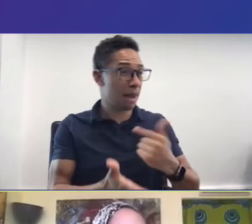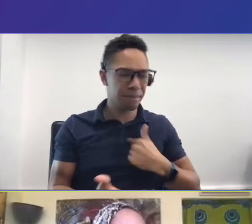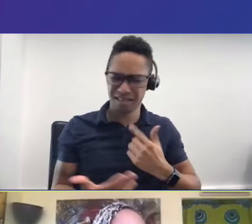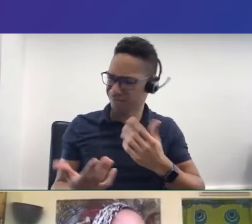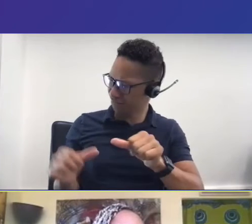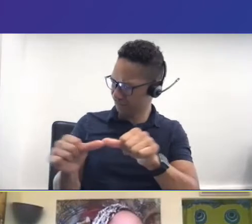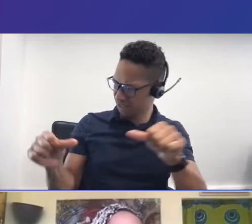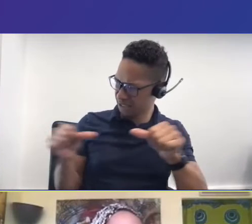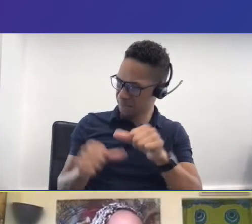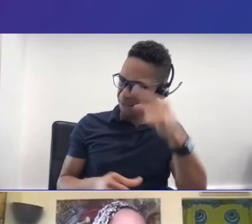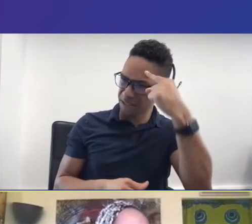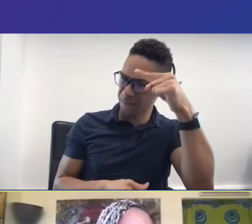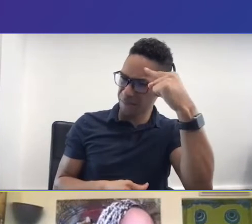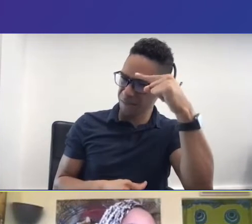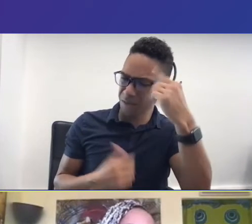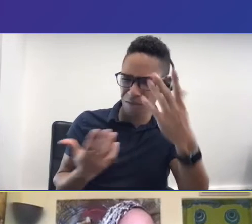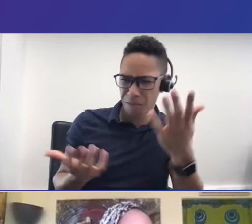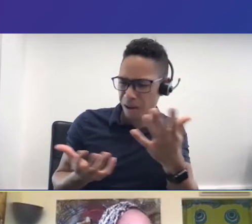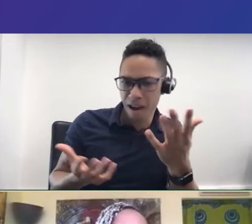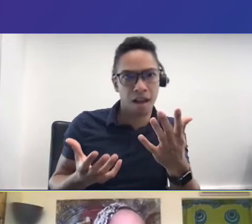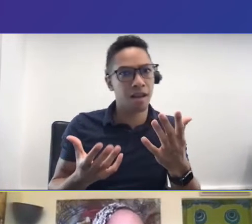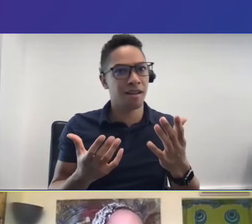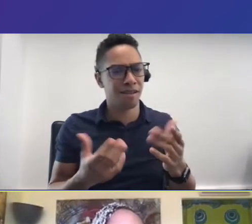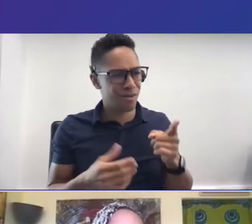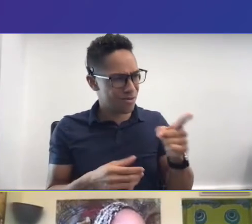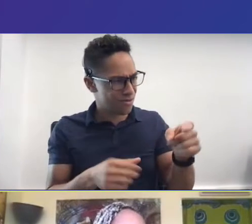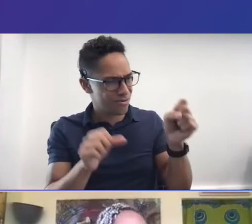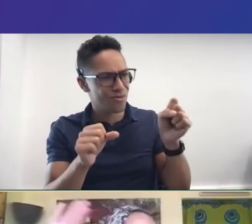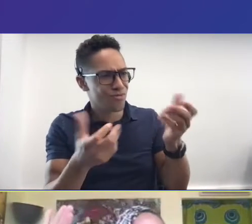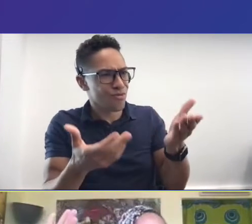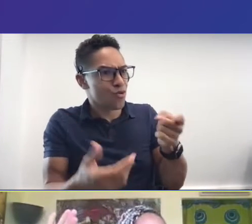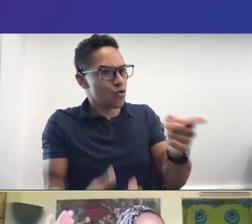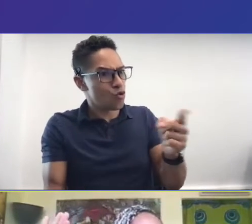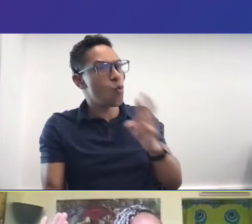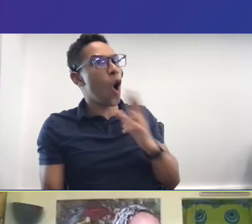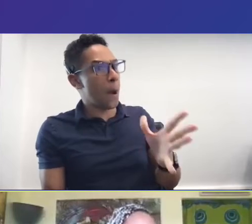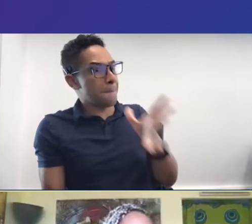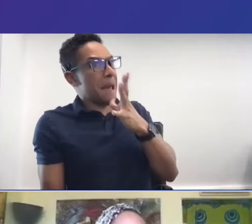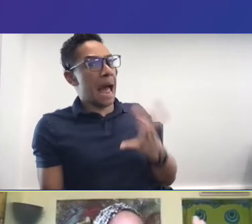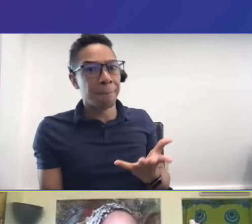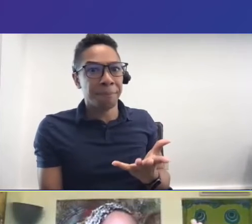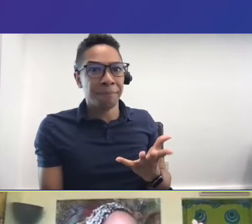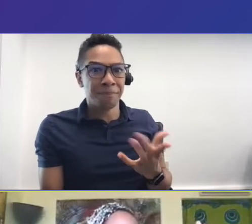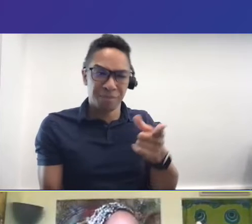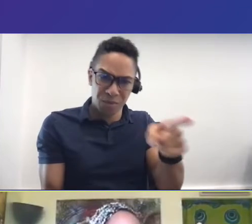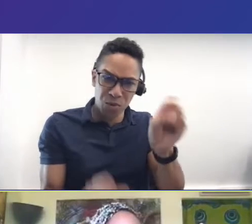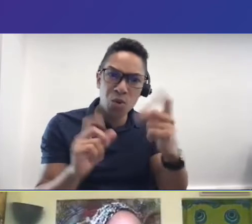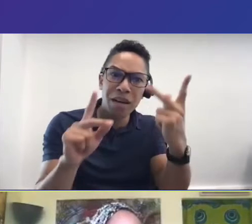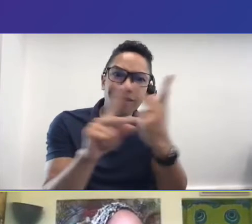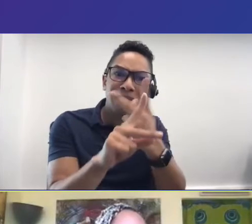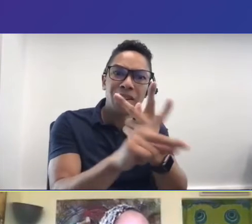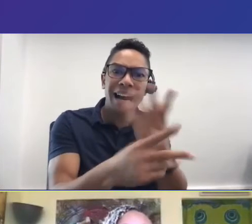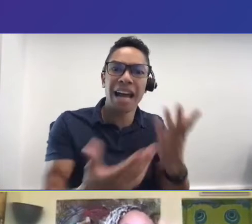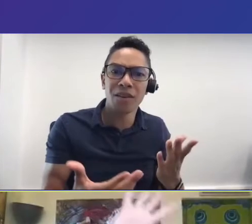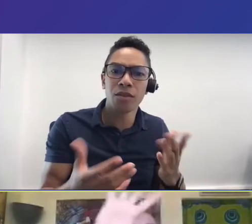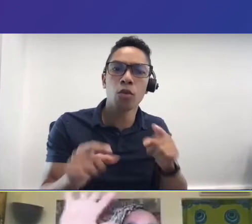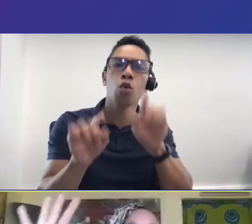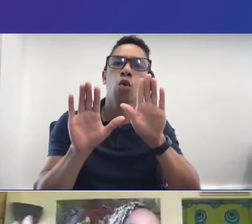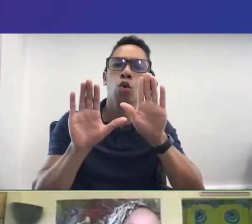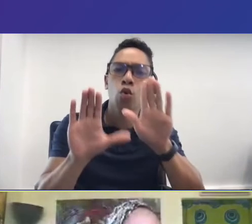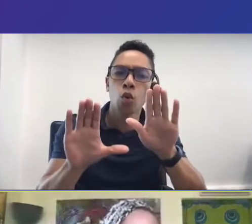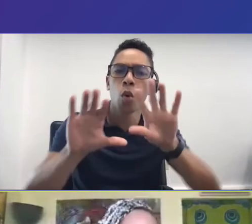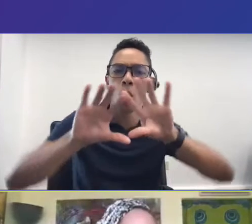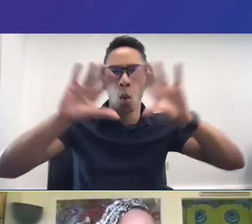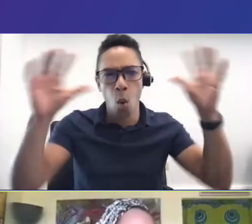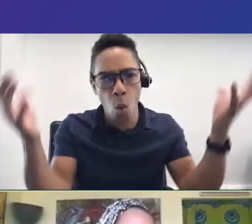space for? Like, you somebody's mama, like there's no dance over there. And then you have everything else over here. She's like, your